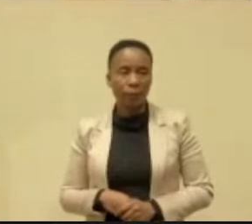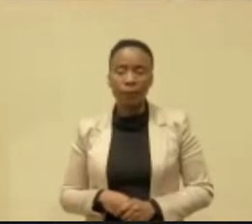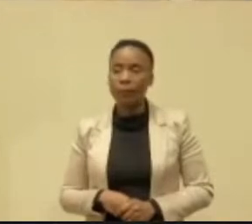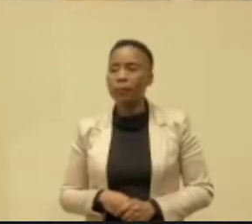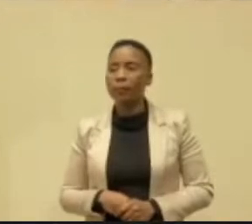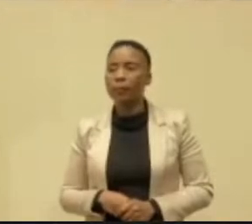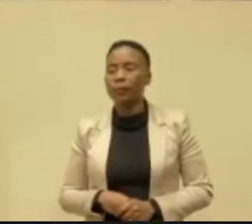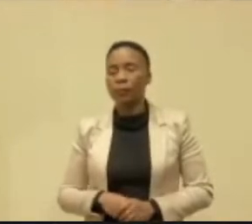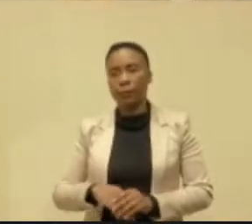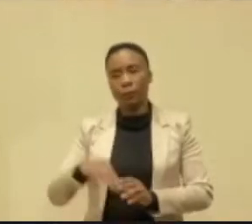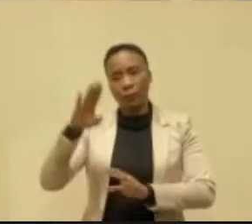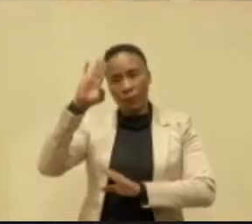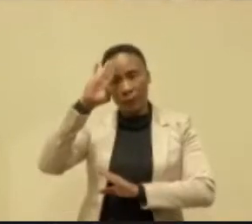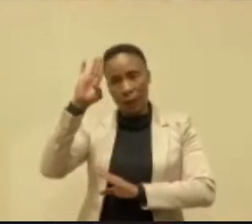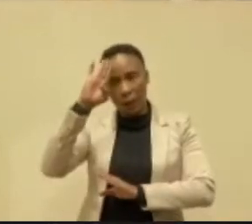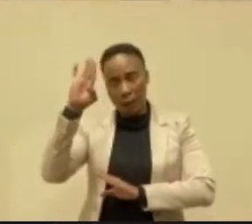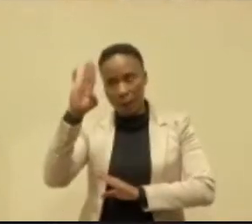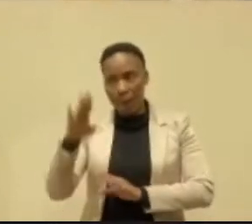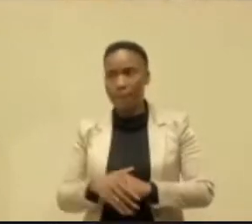good afternoon